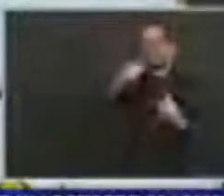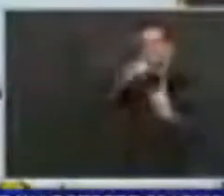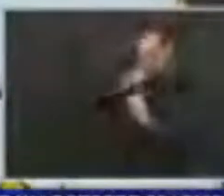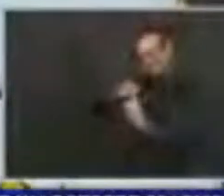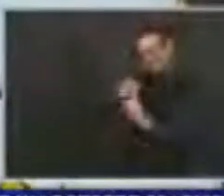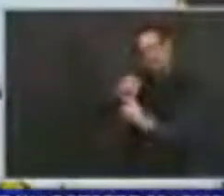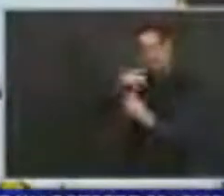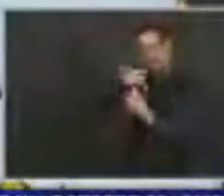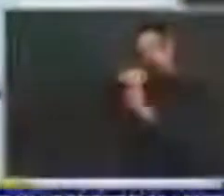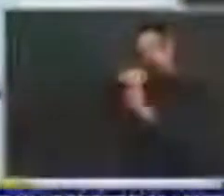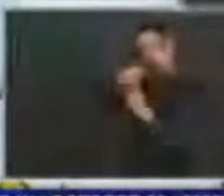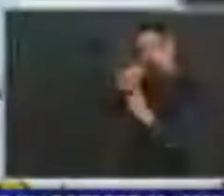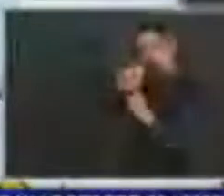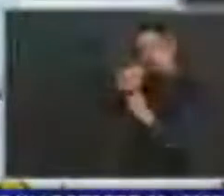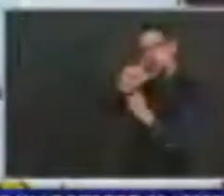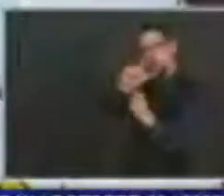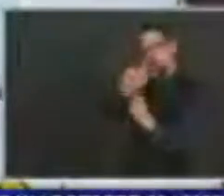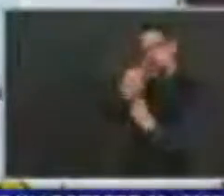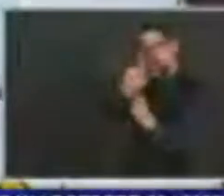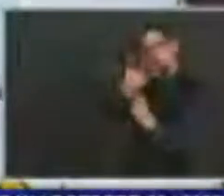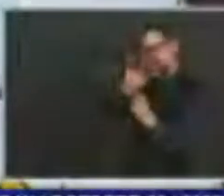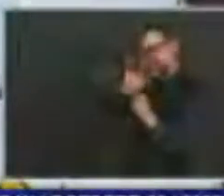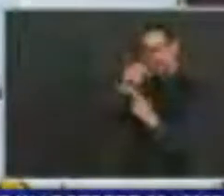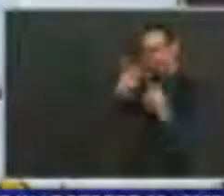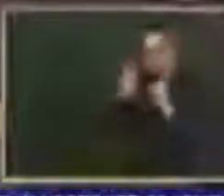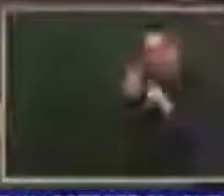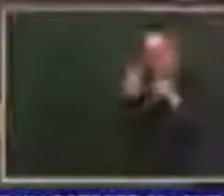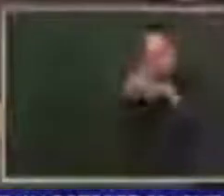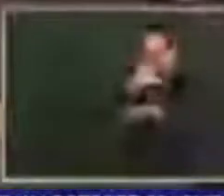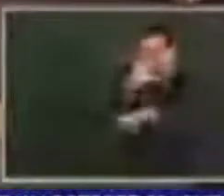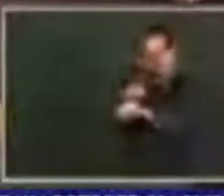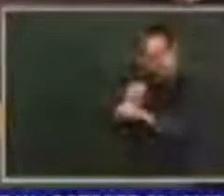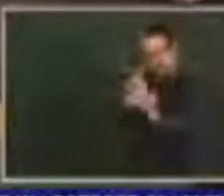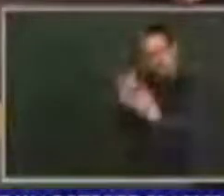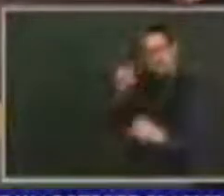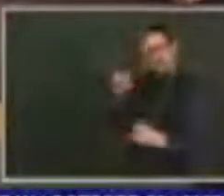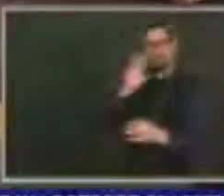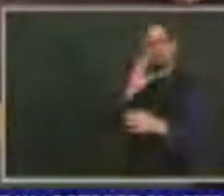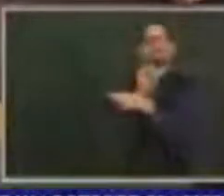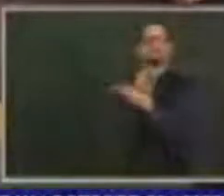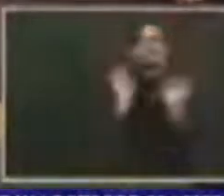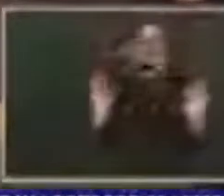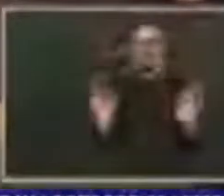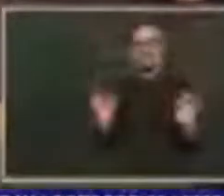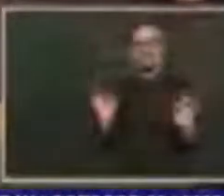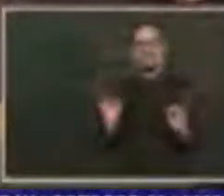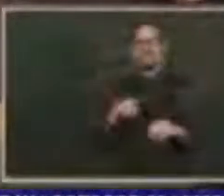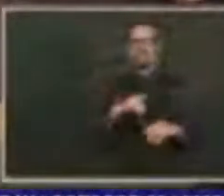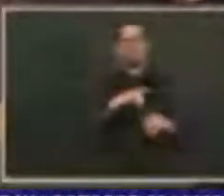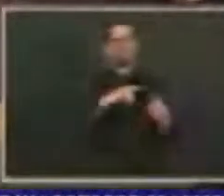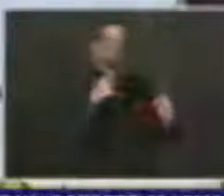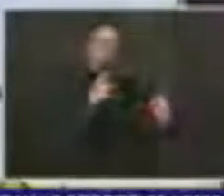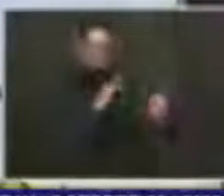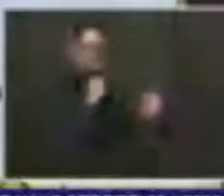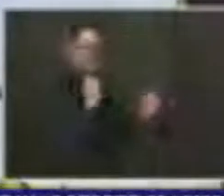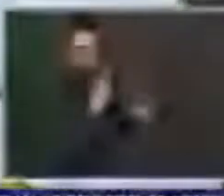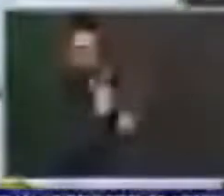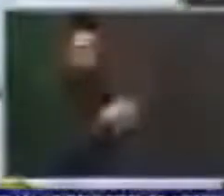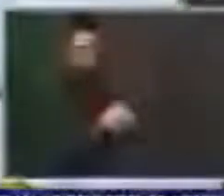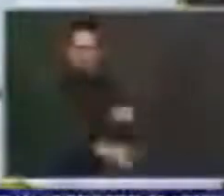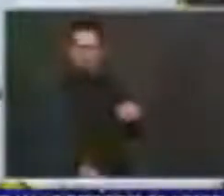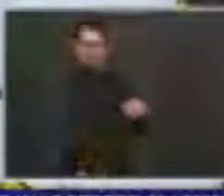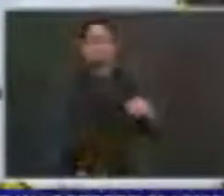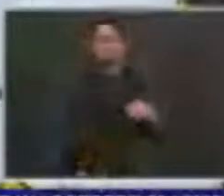portal.ri.gov, and it'll be free. And we are It's quick and accessible. It is pretty quick and accessible, and it's getting better and